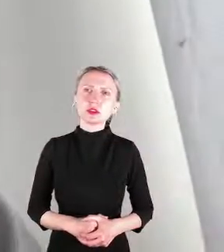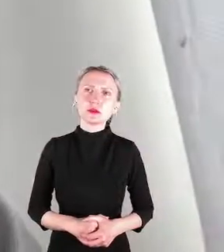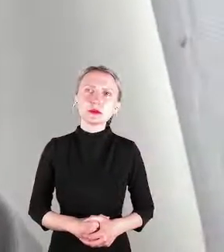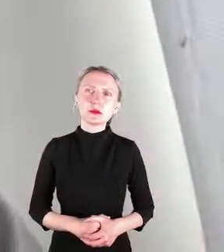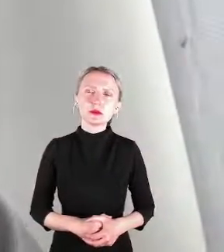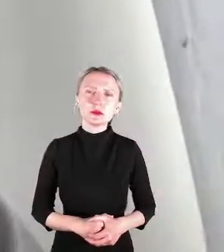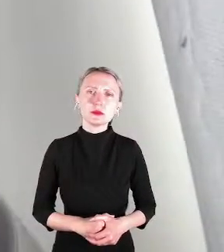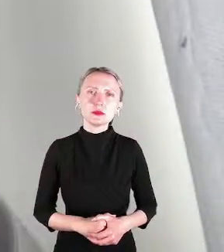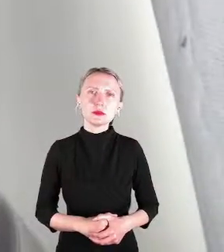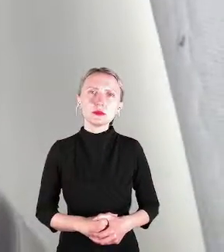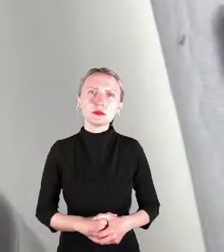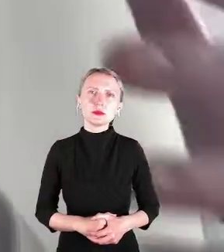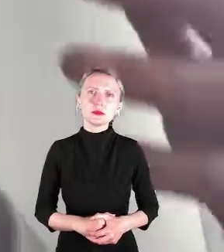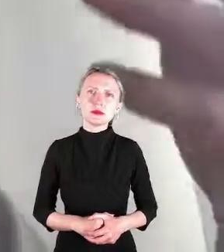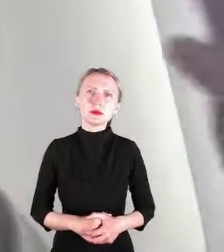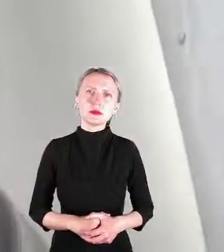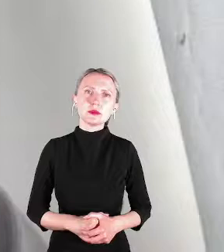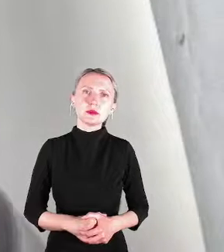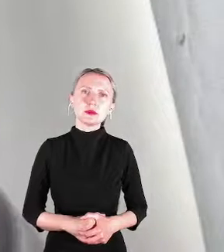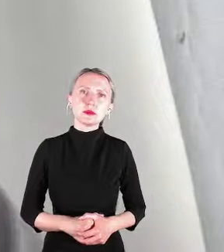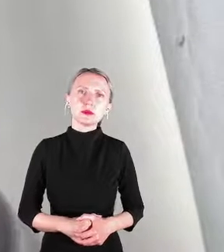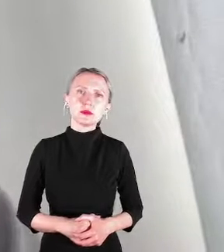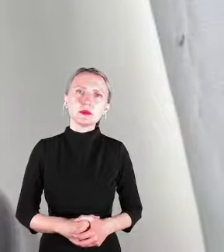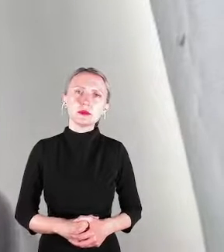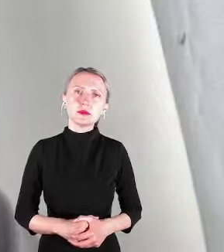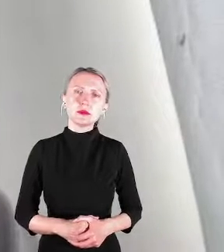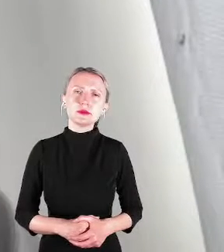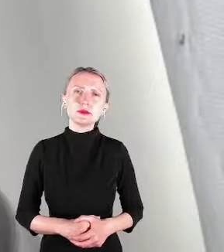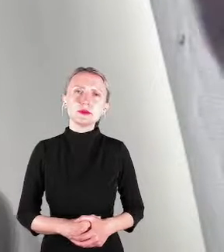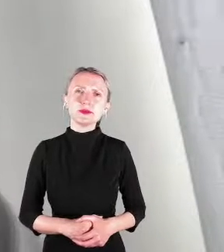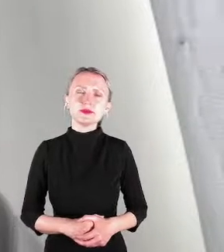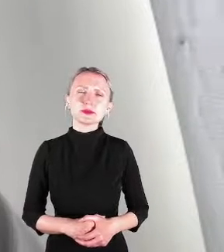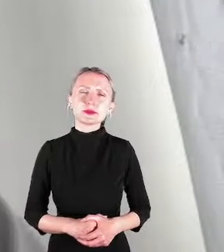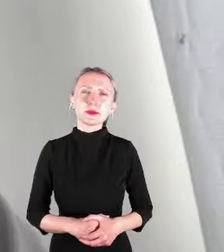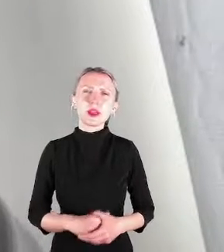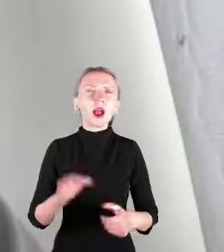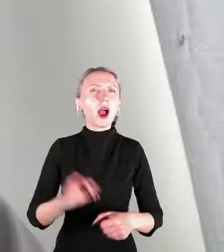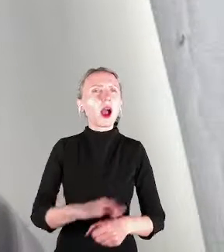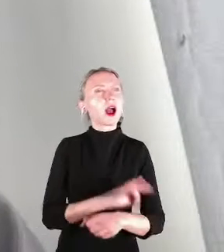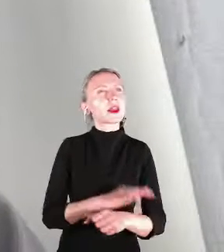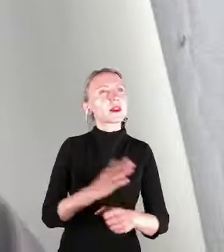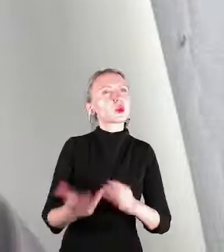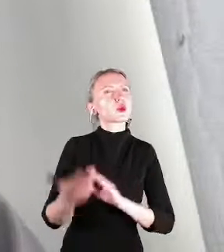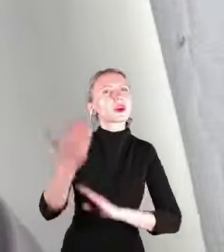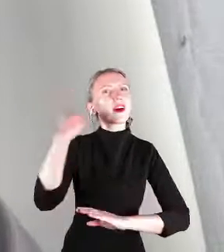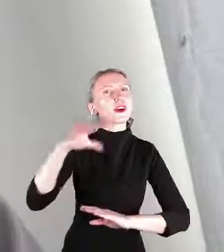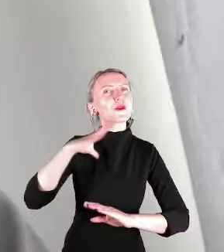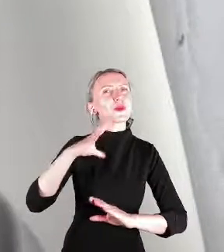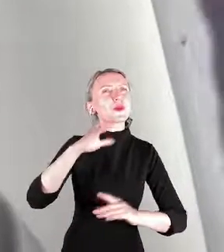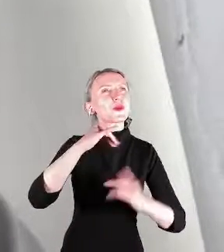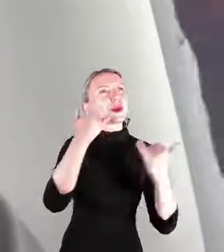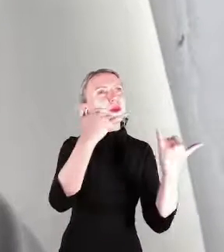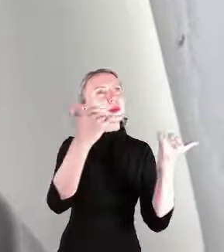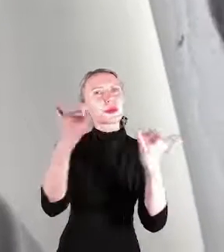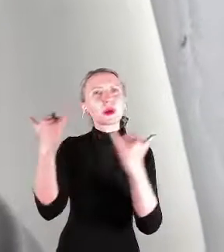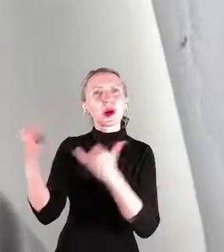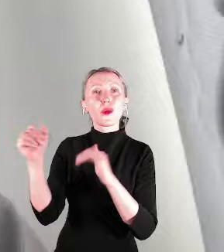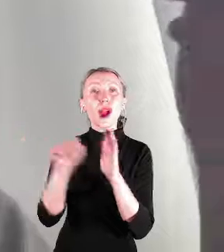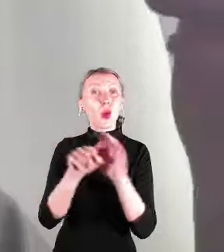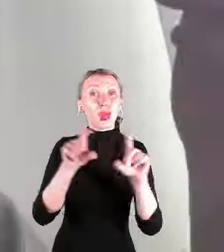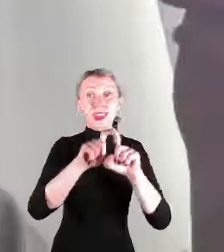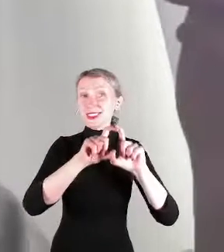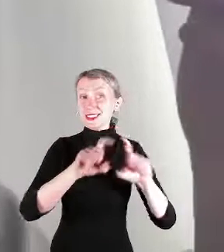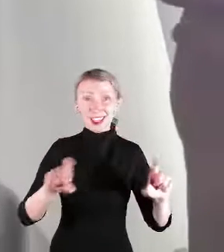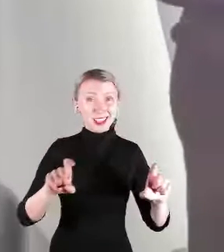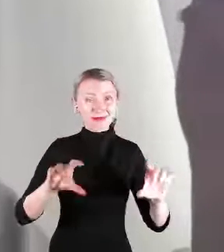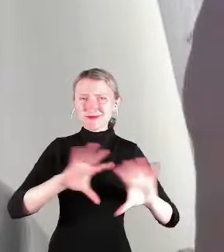this is something we live in today. All the Swedish cities look almost the